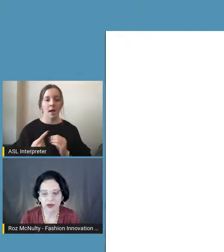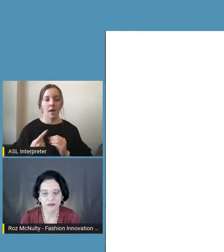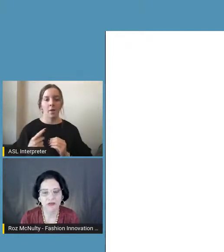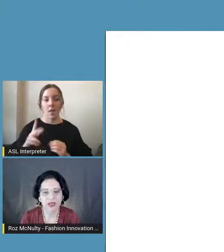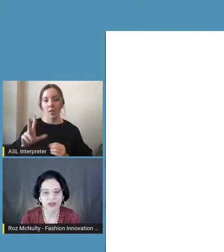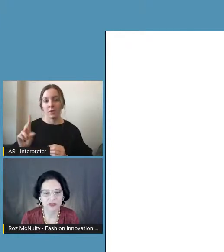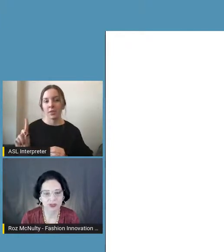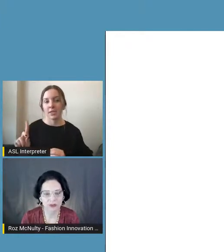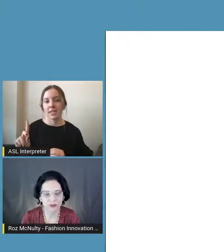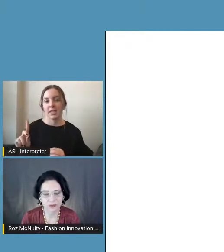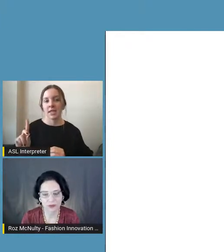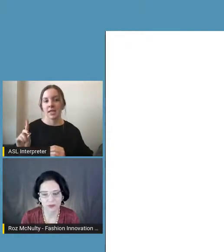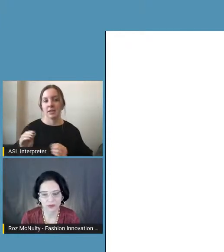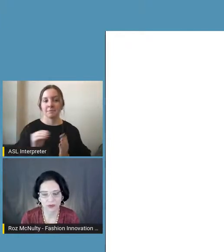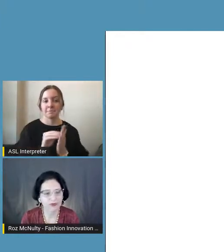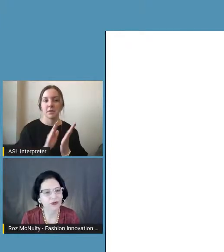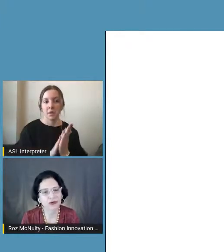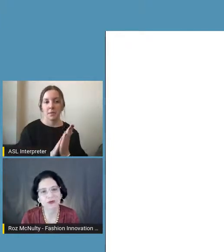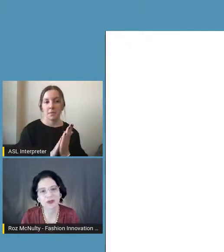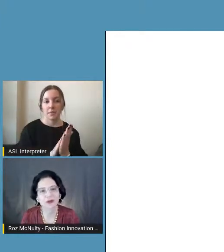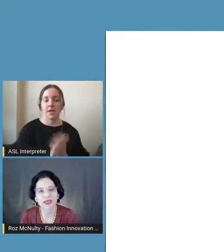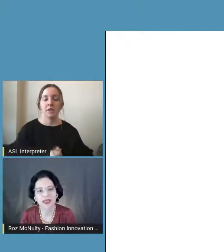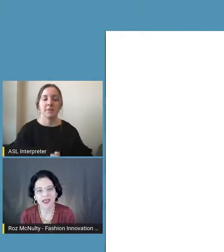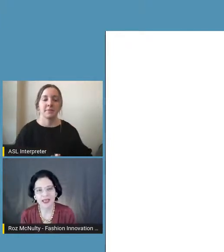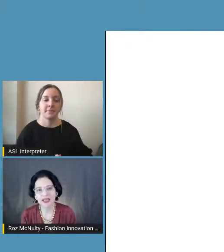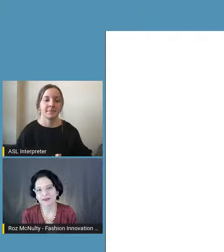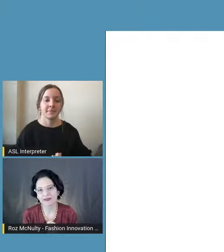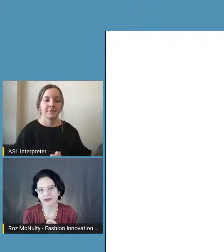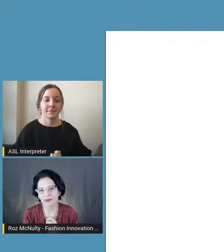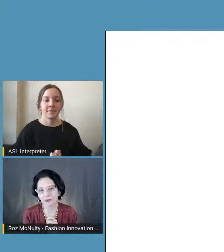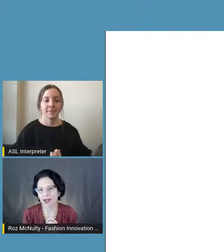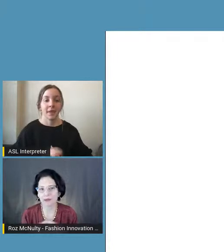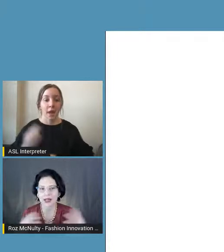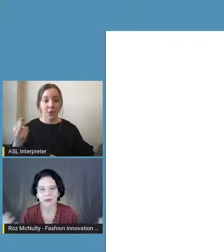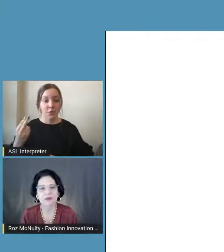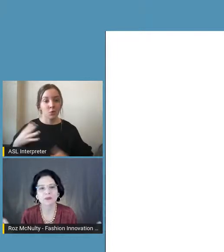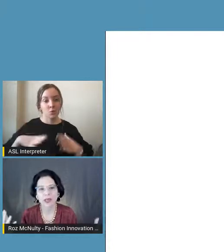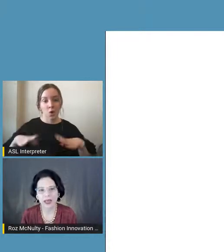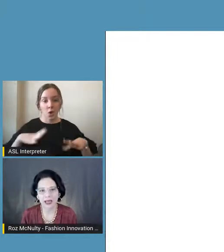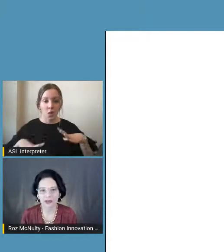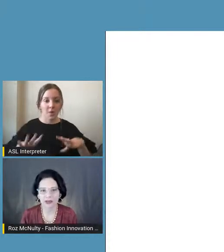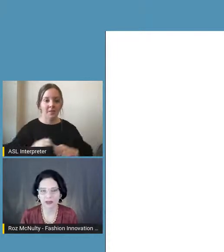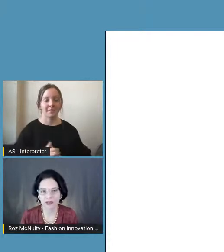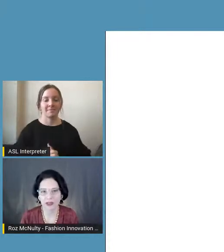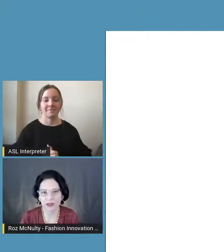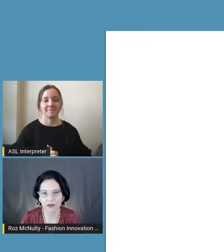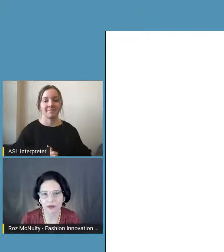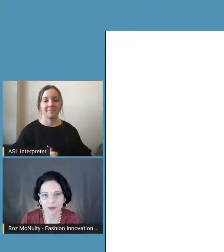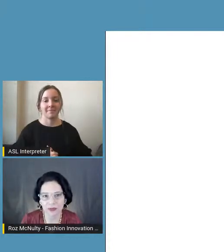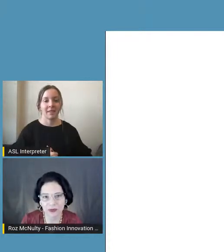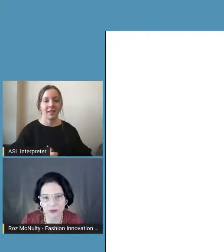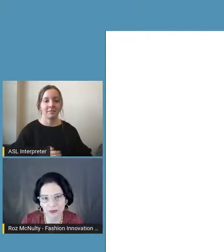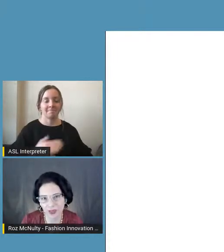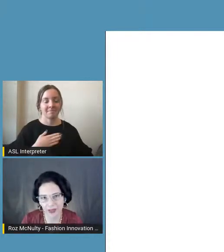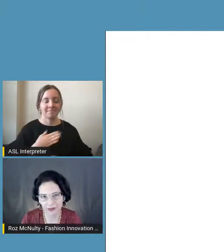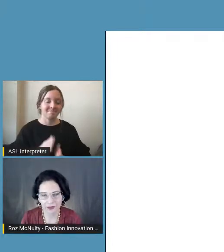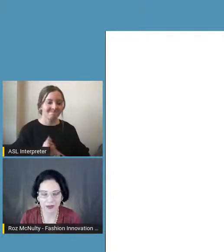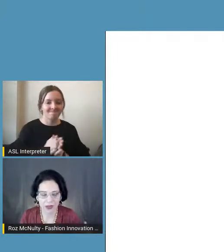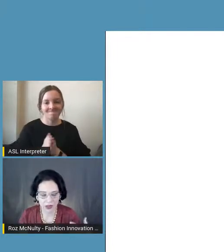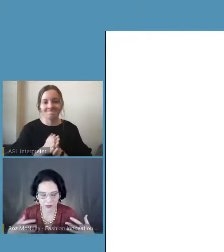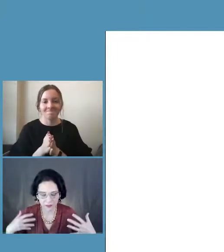3D documentation for historical clothing. It's my absolute passion in terms